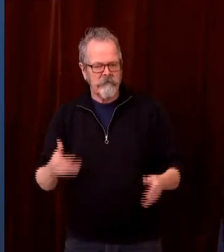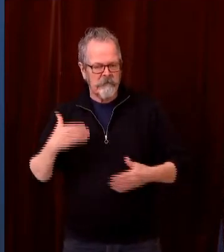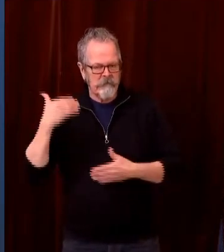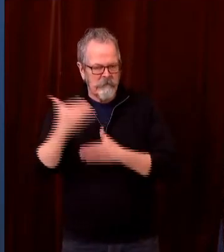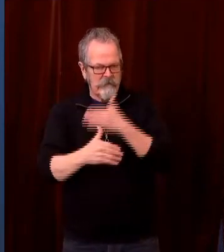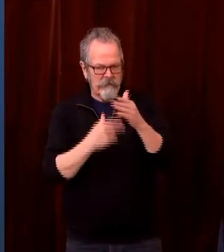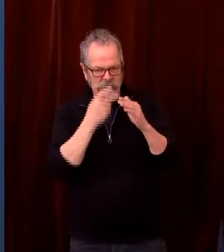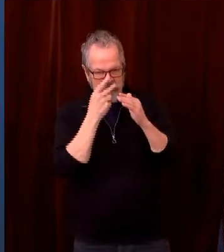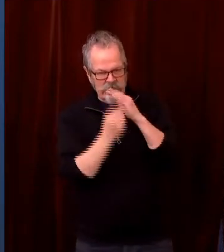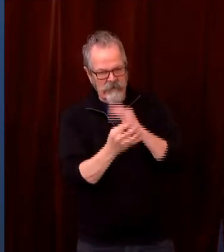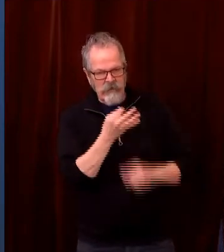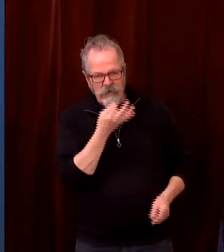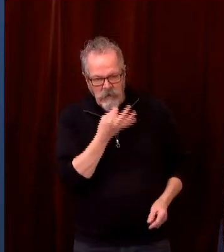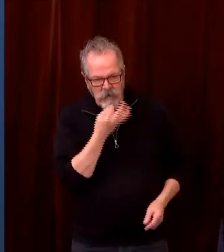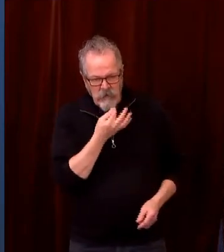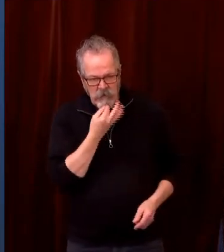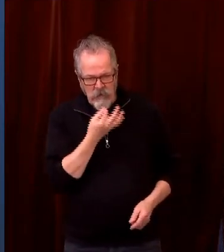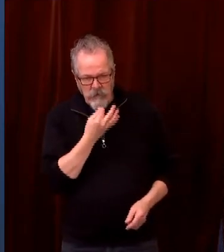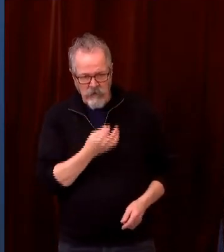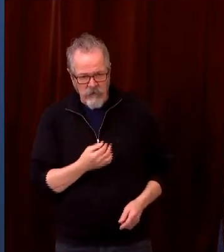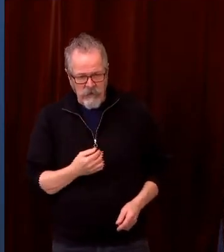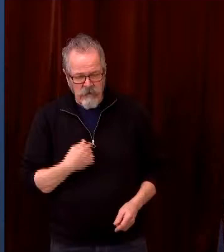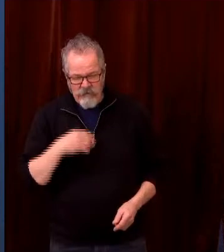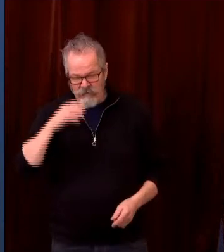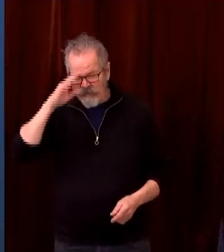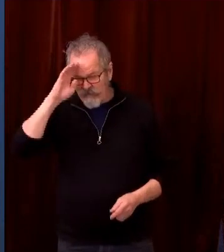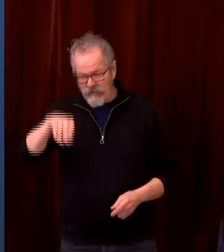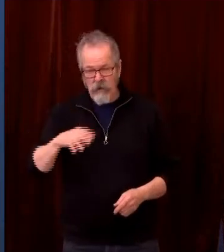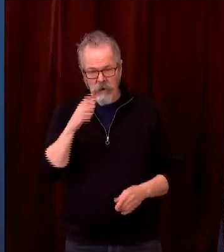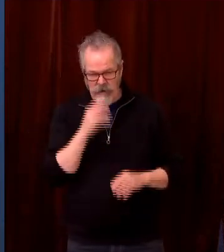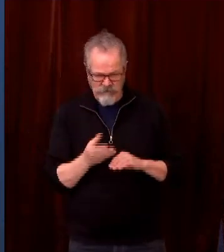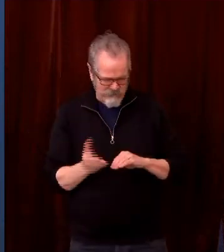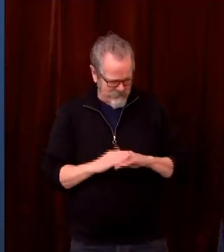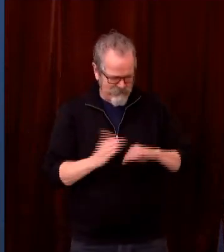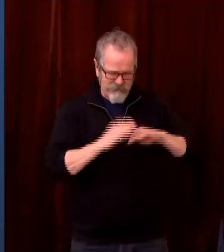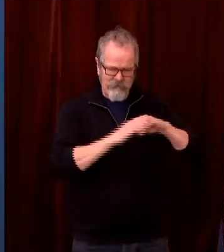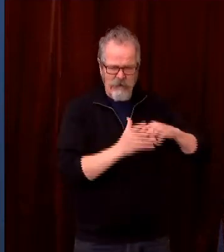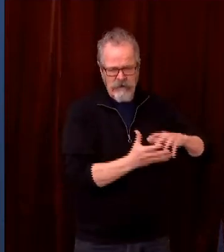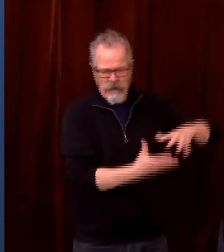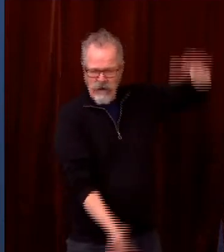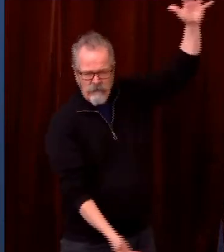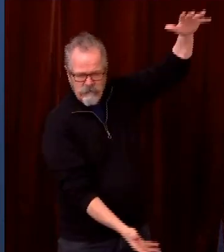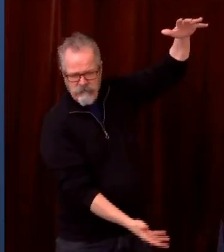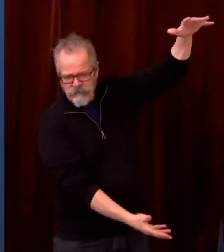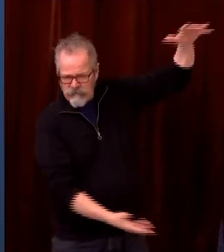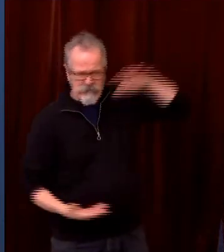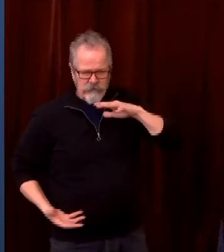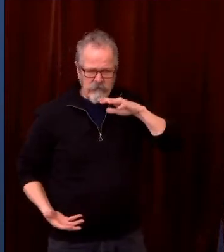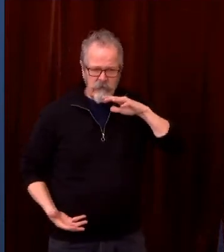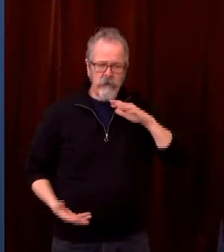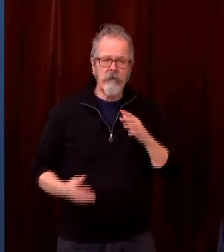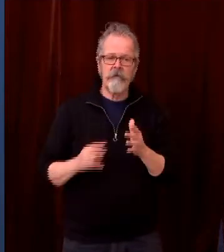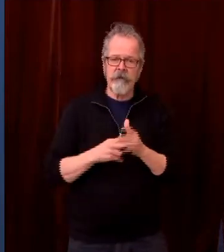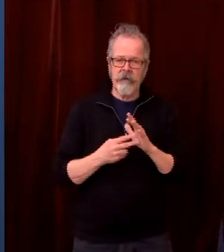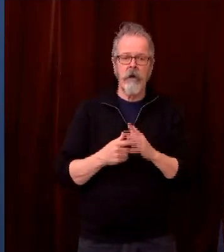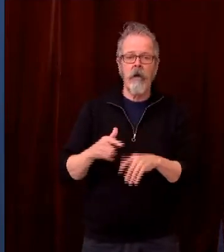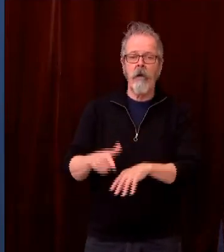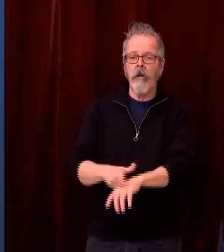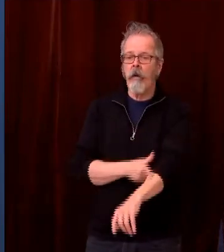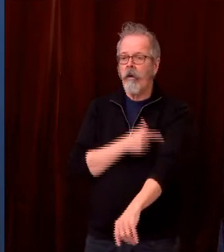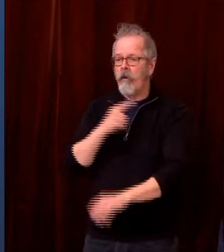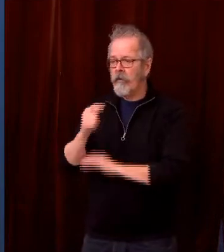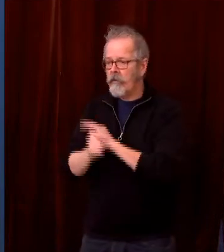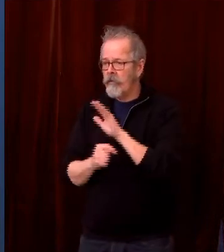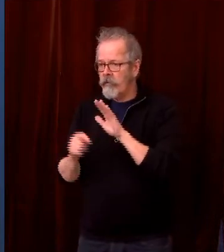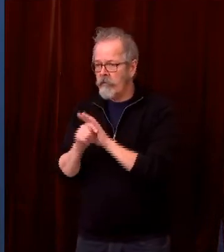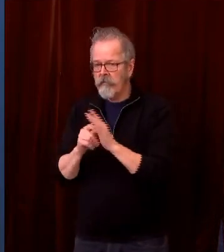it's good long-term planning. And obviously, it's good short-term planning. Can I show those numbers again? Just show our January 19, if you can